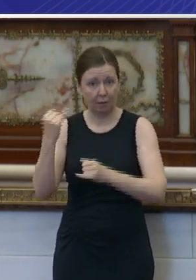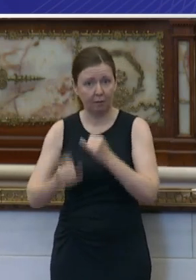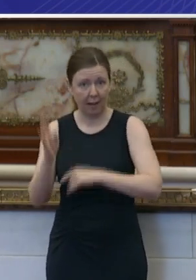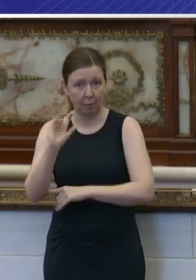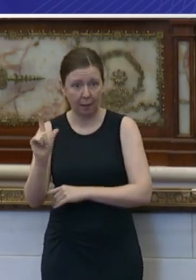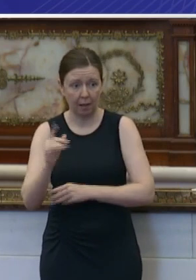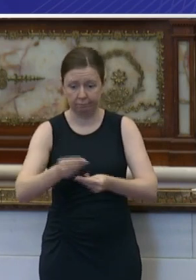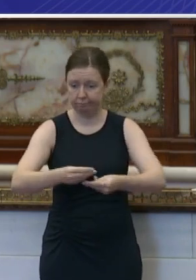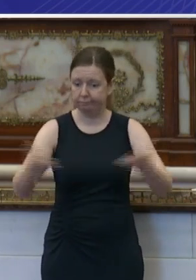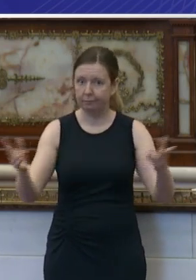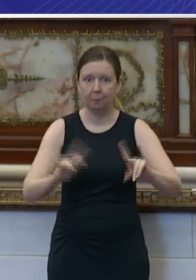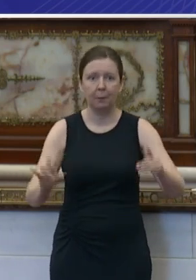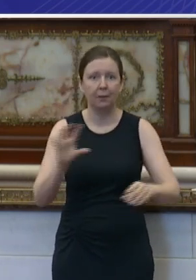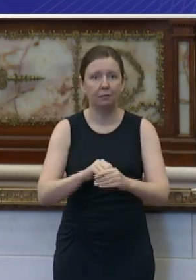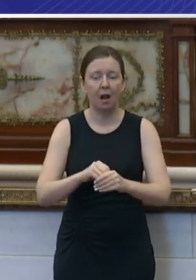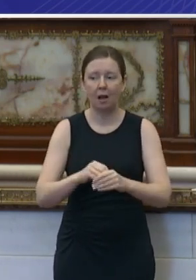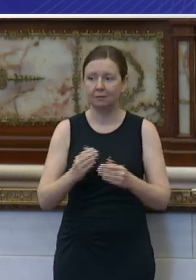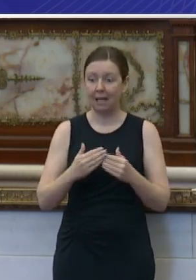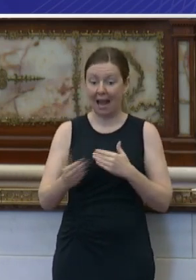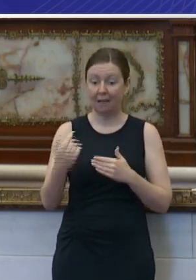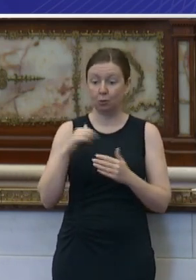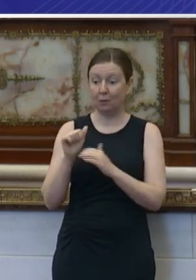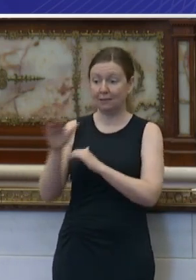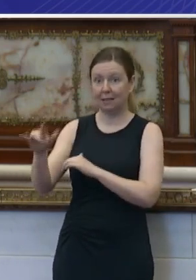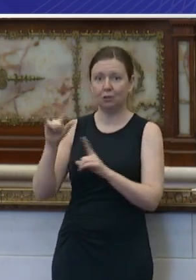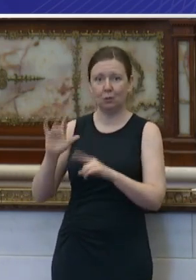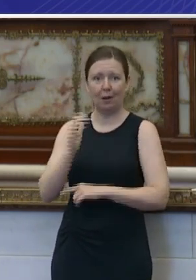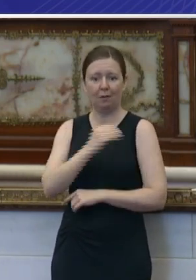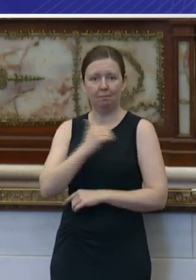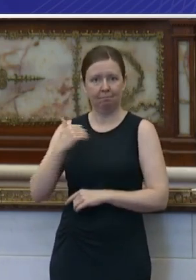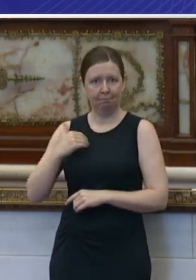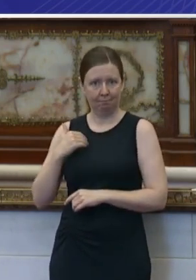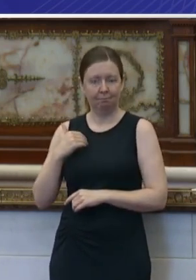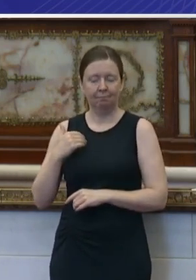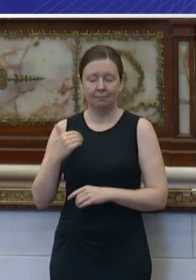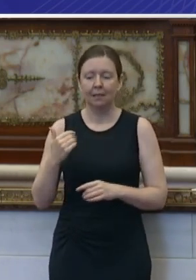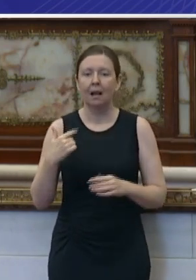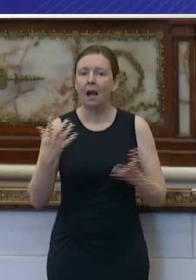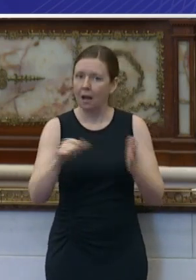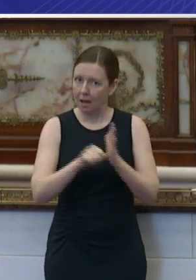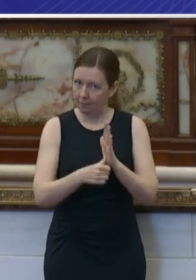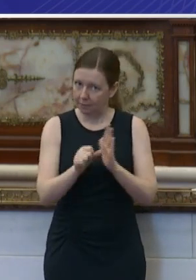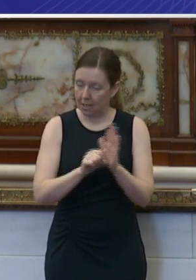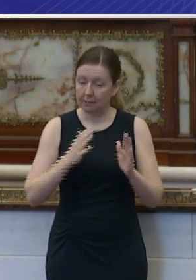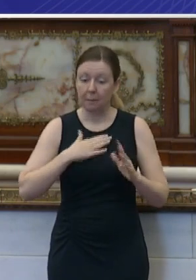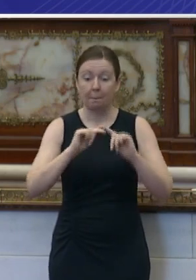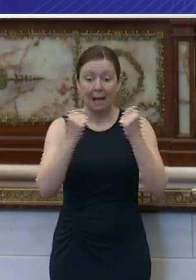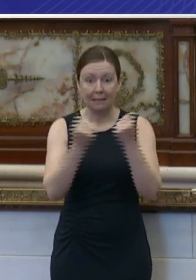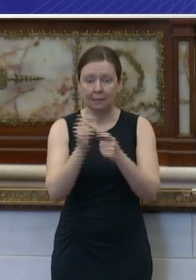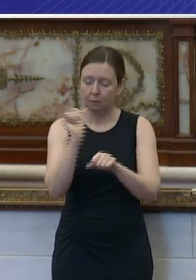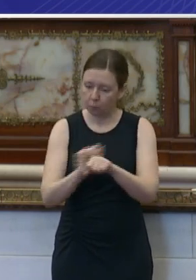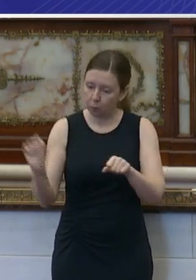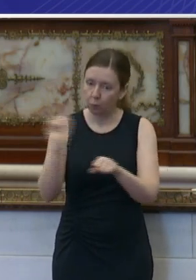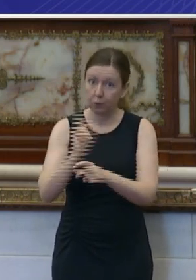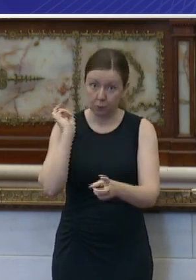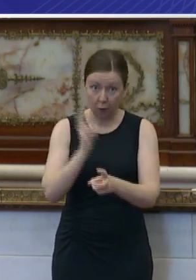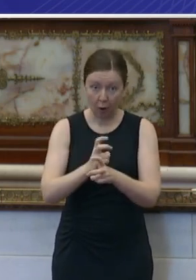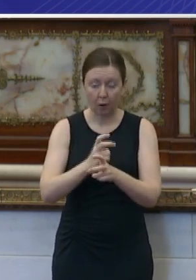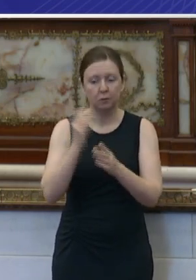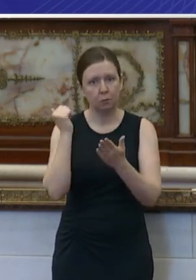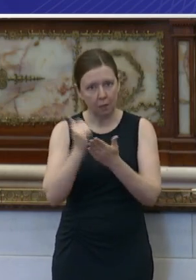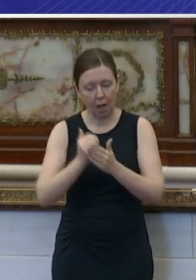circulated to stakeholders the moment after we sent them to our fellow council members. I want to emphasize that my team has worked tirelessly to make this